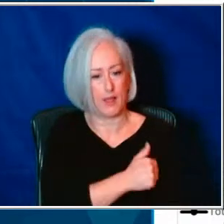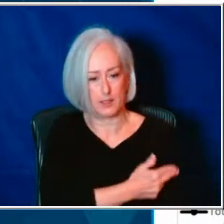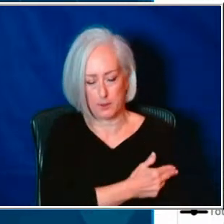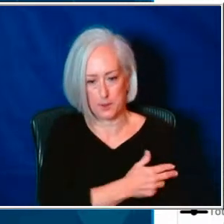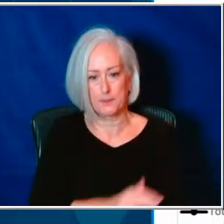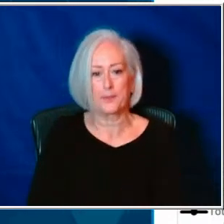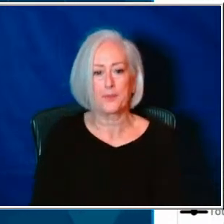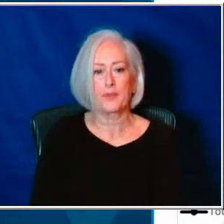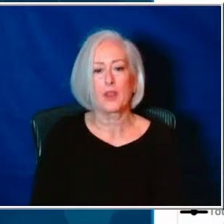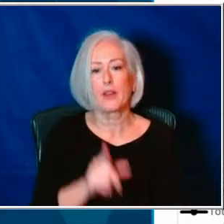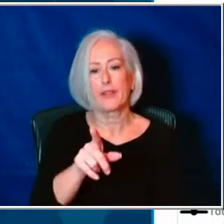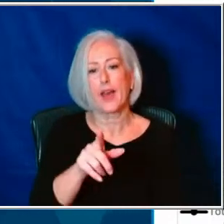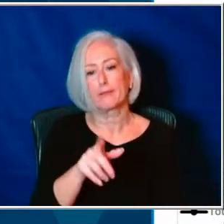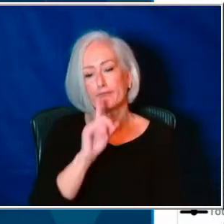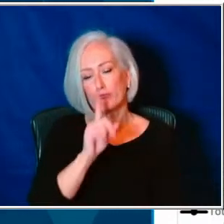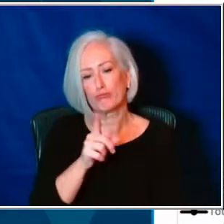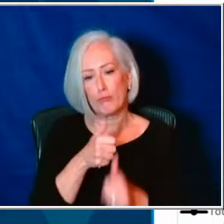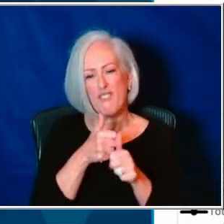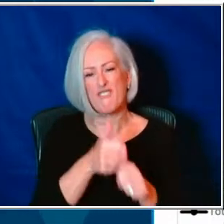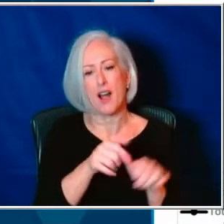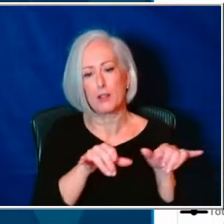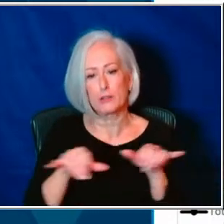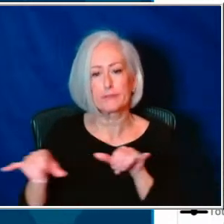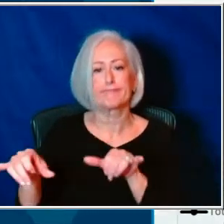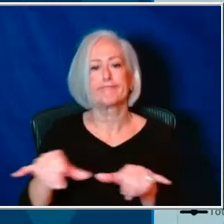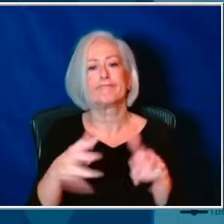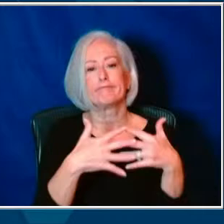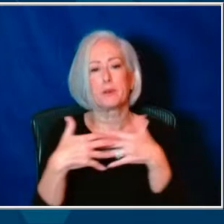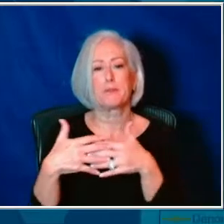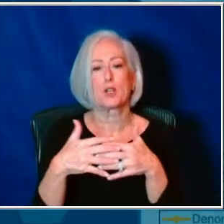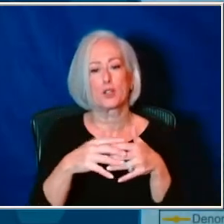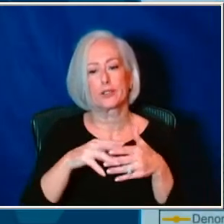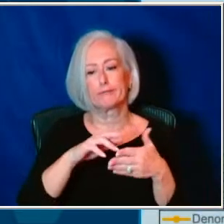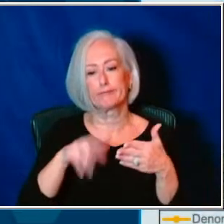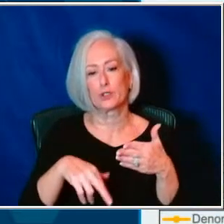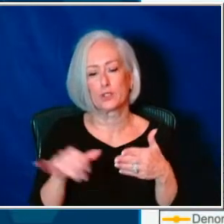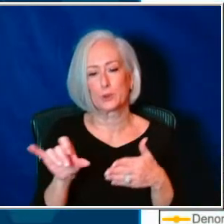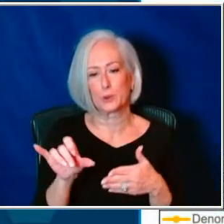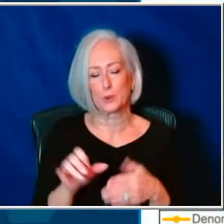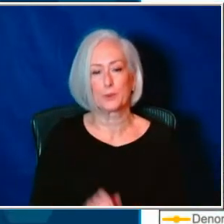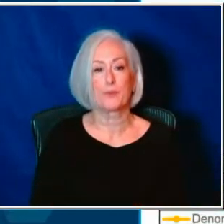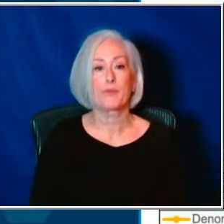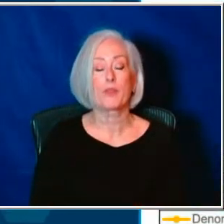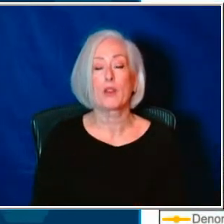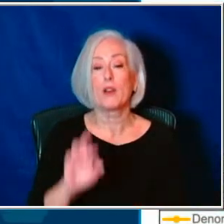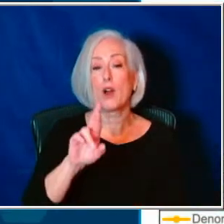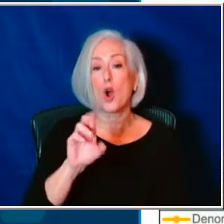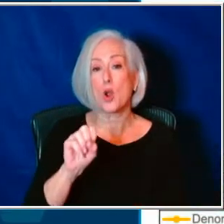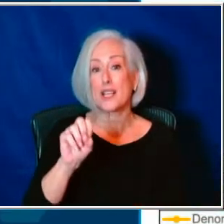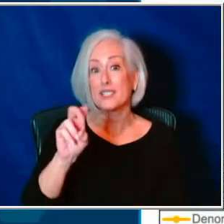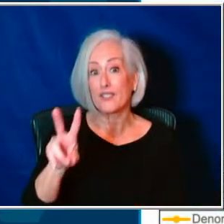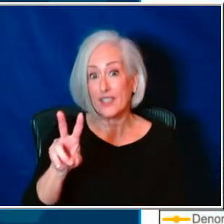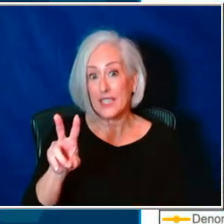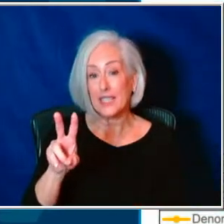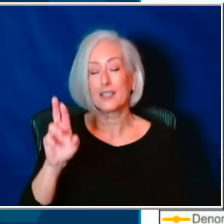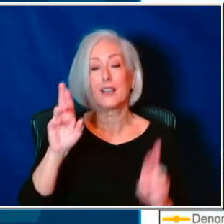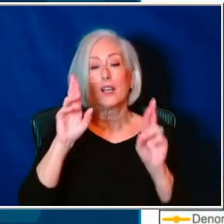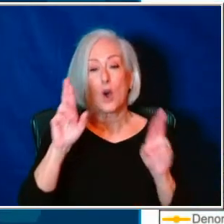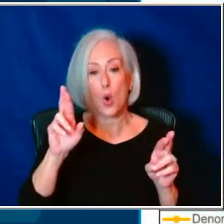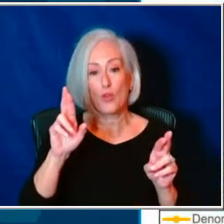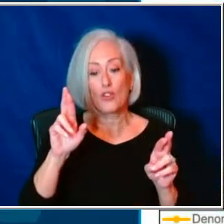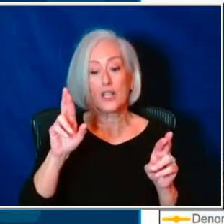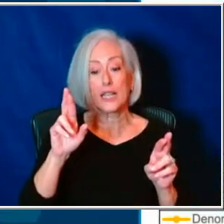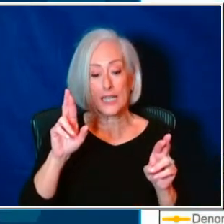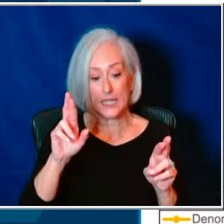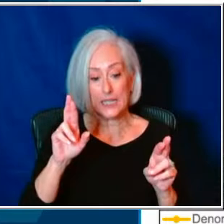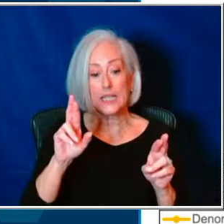national data as well. And then moving on to RSV, we are hoping that we've seen a peak in the RSV cases nationally,